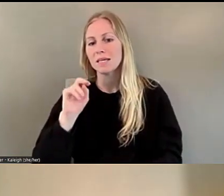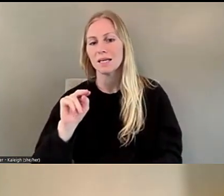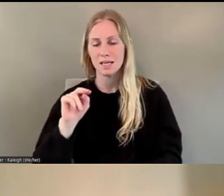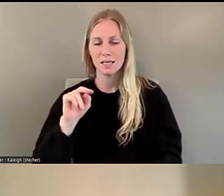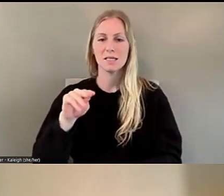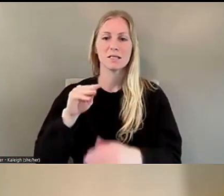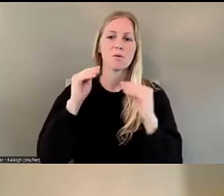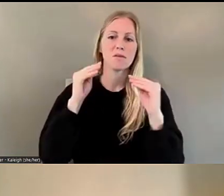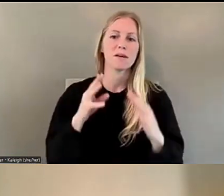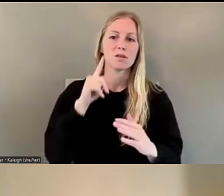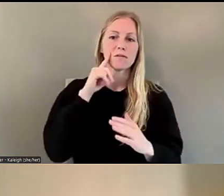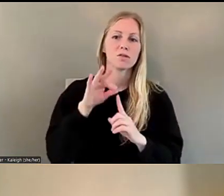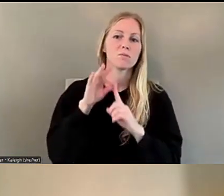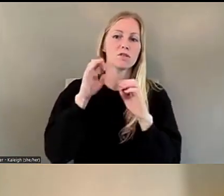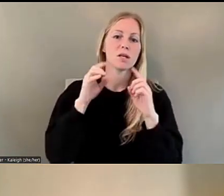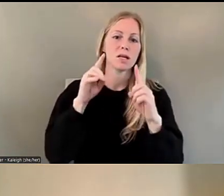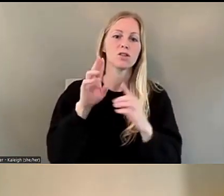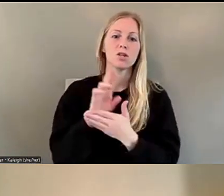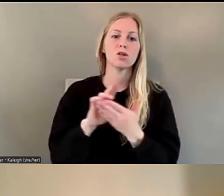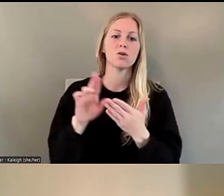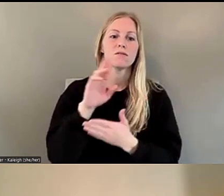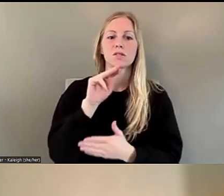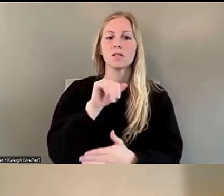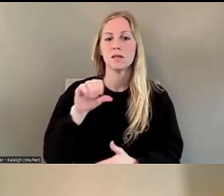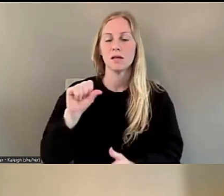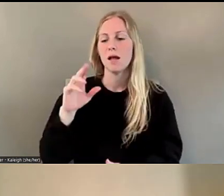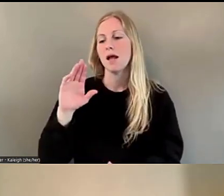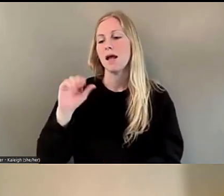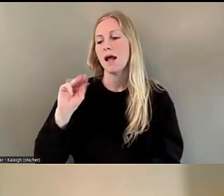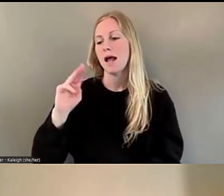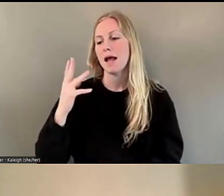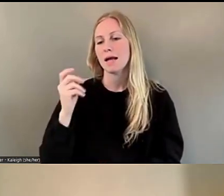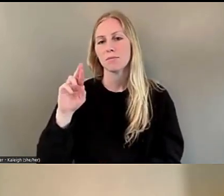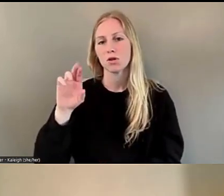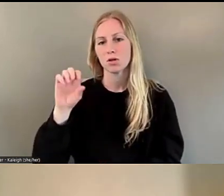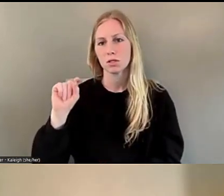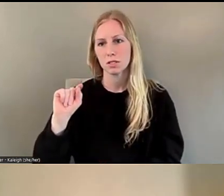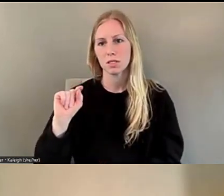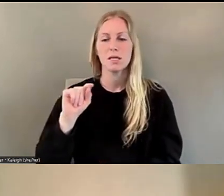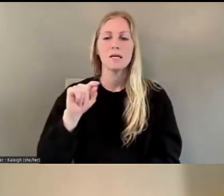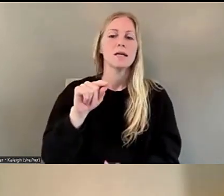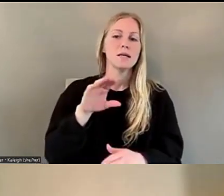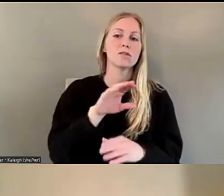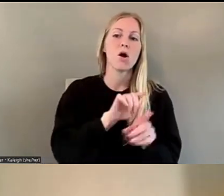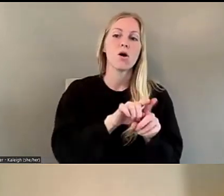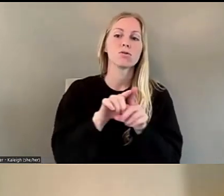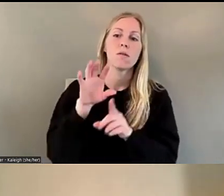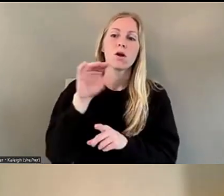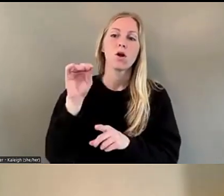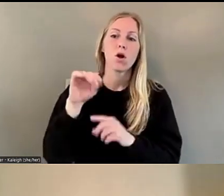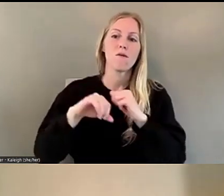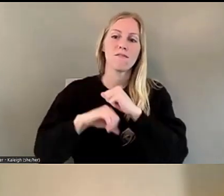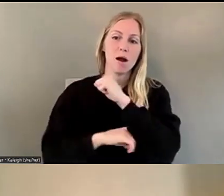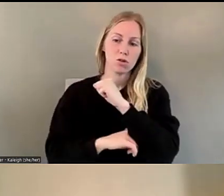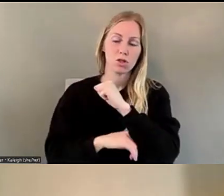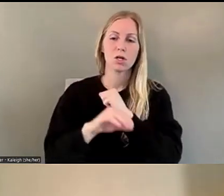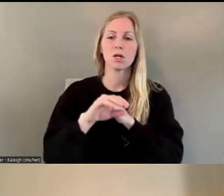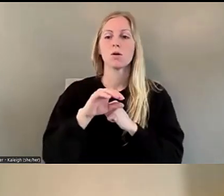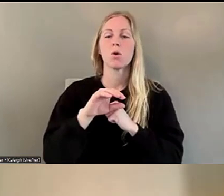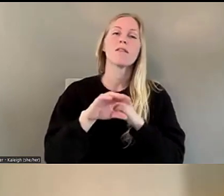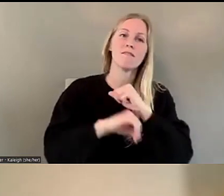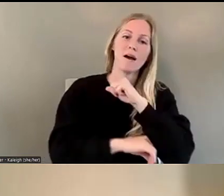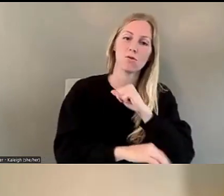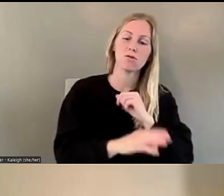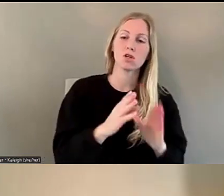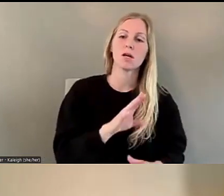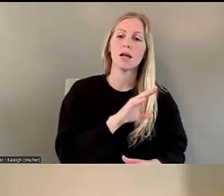of special education at the University of Massachusetts Amherst. He's also the co-founder and the founder and co-director of the Center for